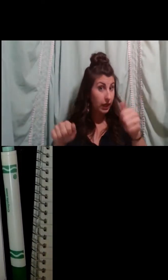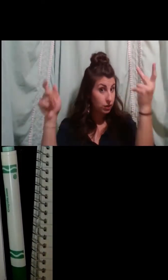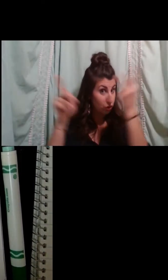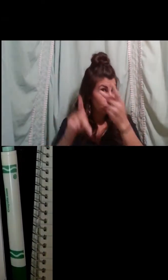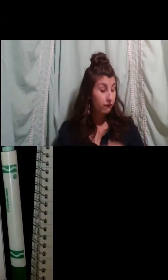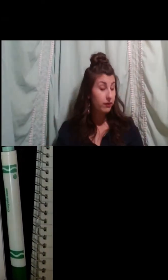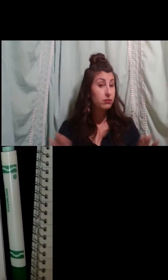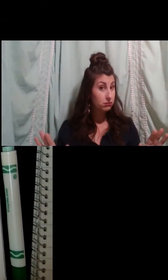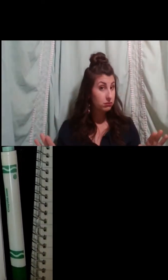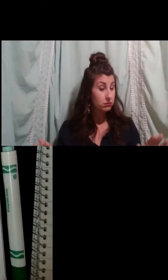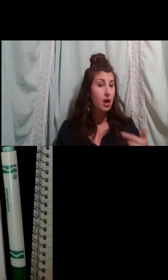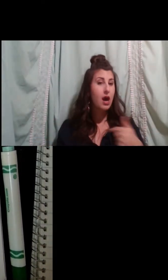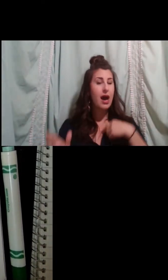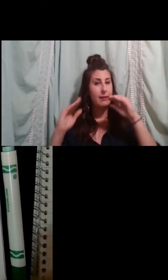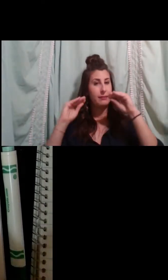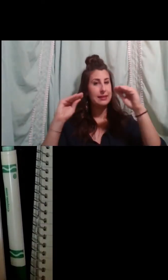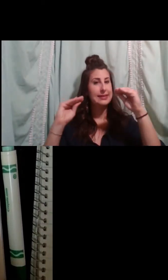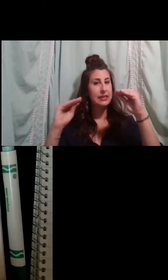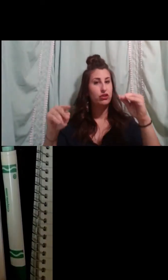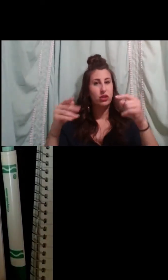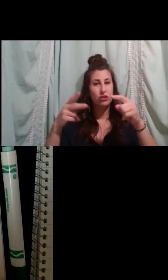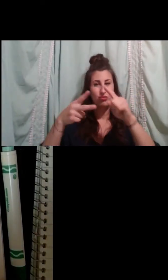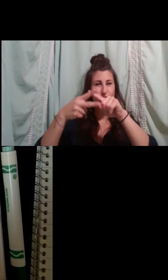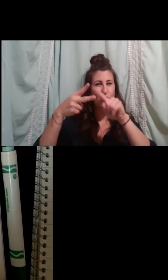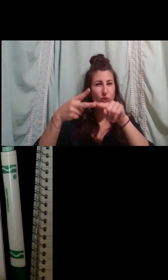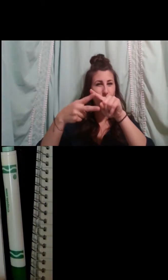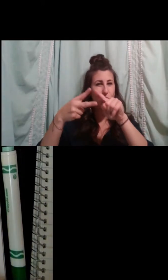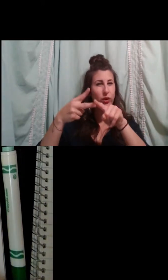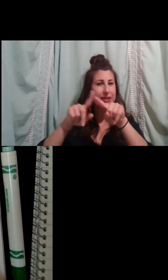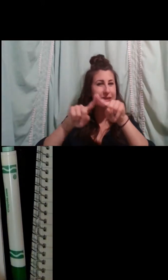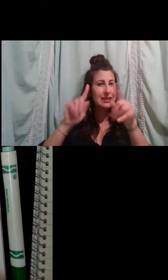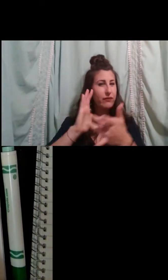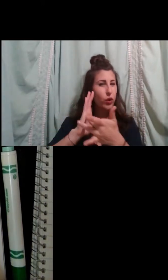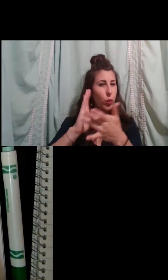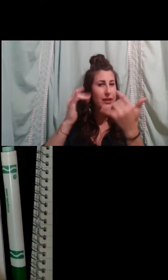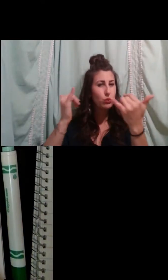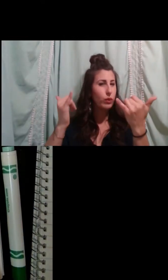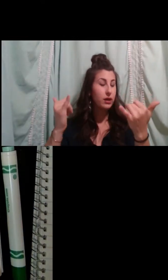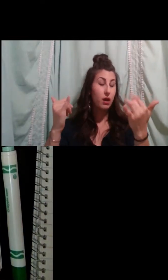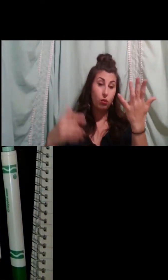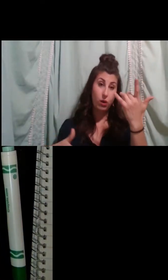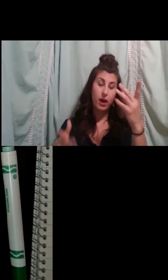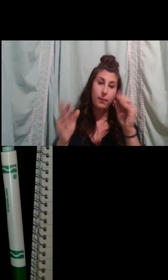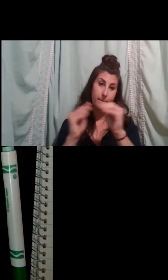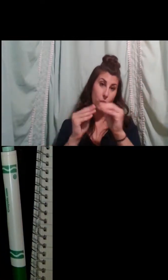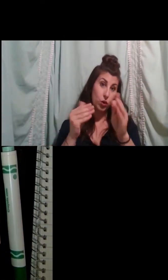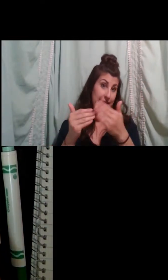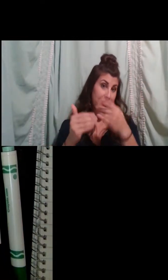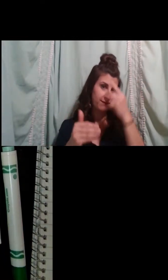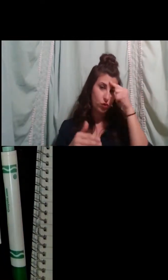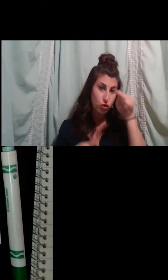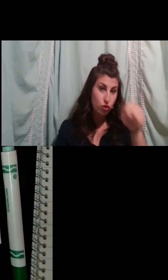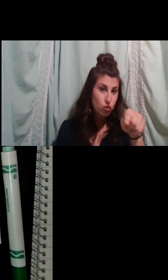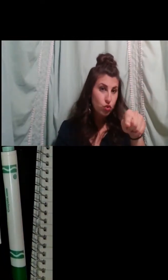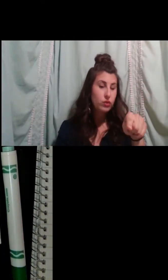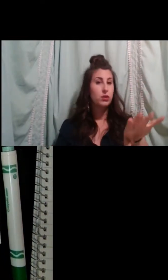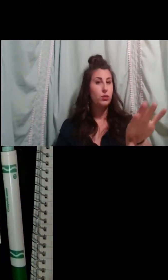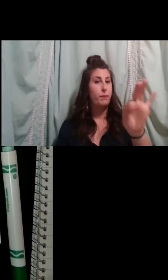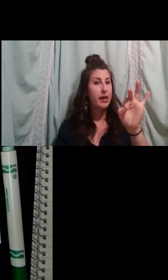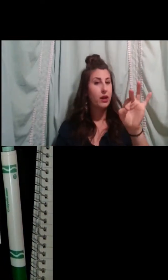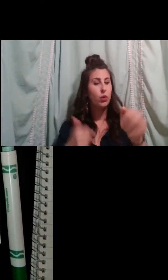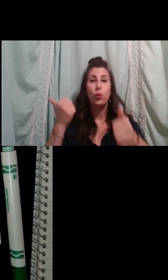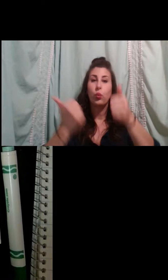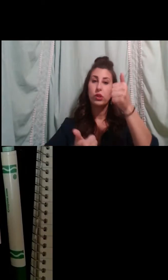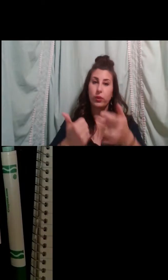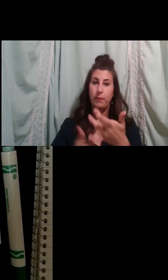that you can do this. I'm going to teach it to you in 2 different ways right now, just to make it easy for you to